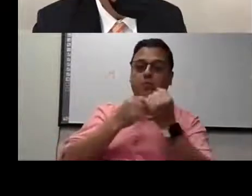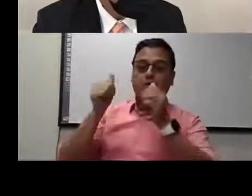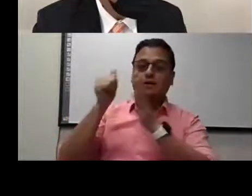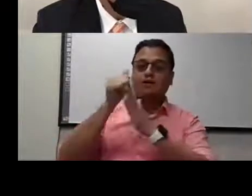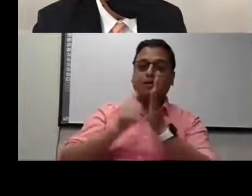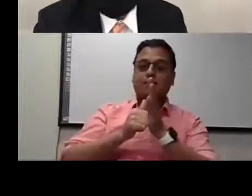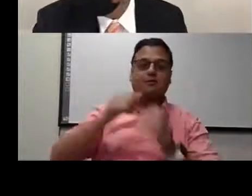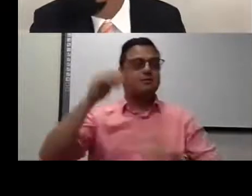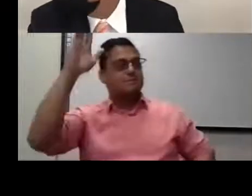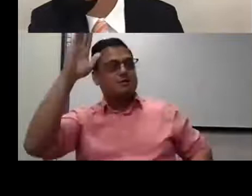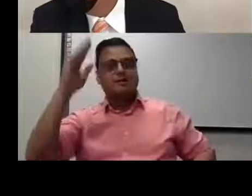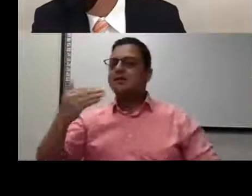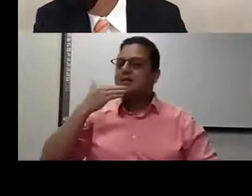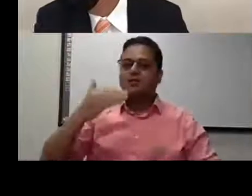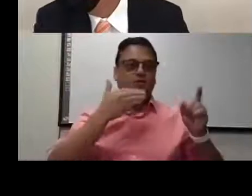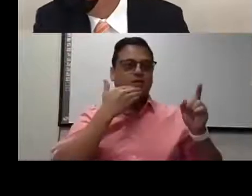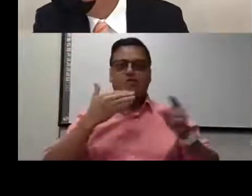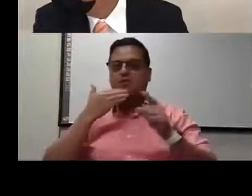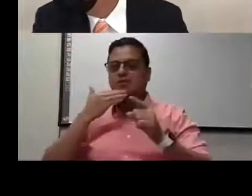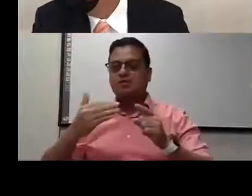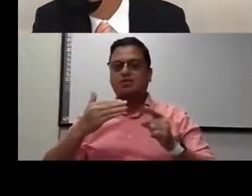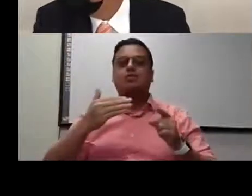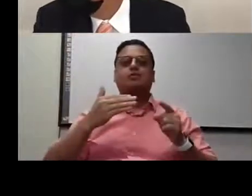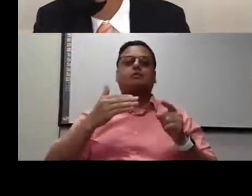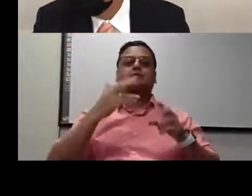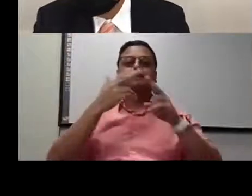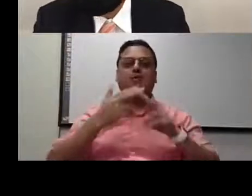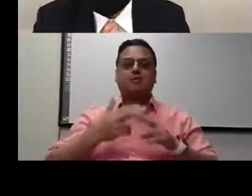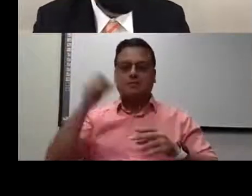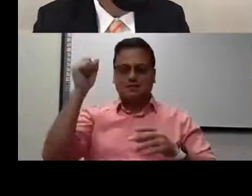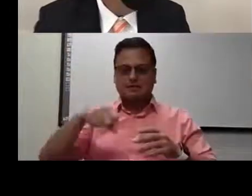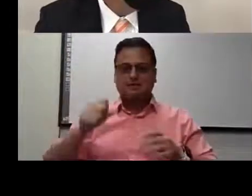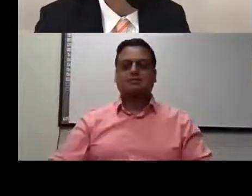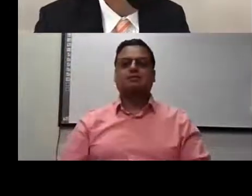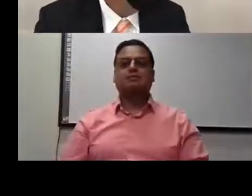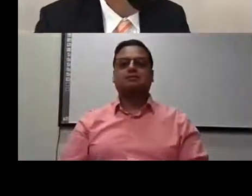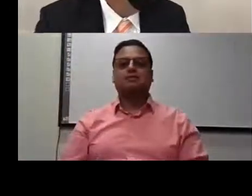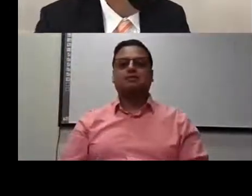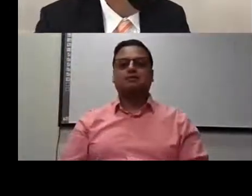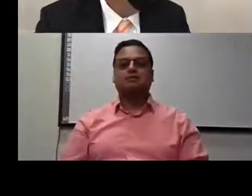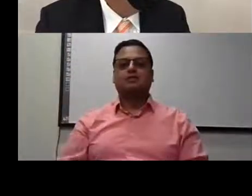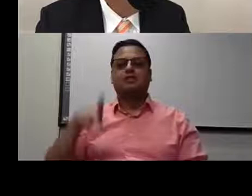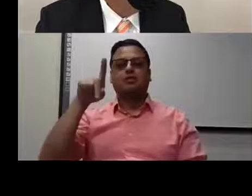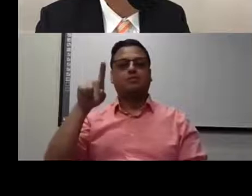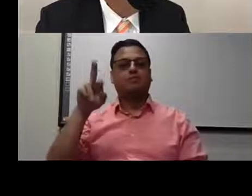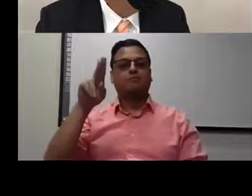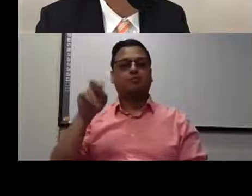Trustee Watkins for the motion, Trustee Corzo for the second. Roll call vote, Trustee Corzo. Yes. Trustee Proctor.